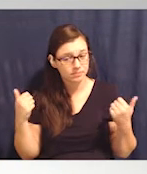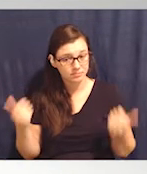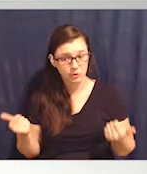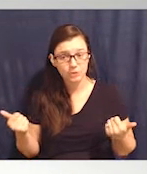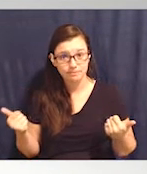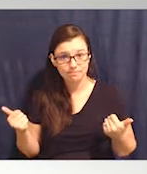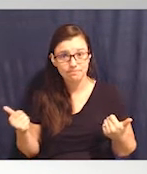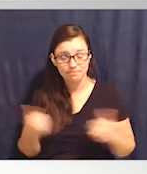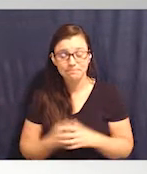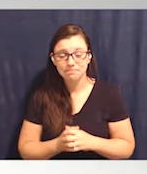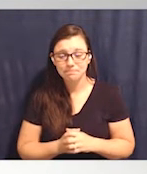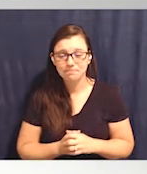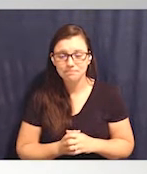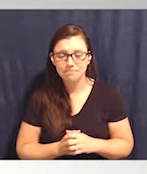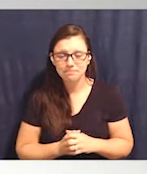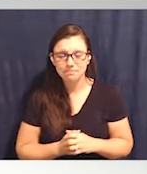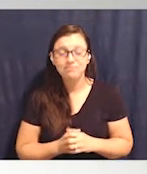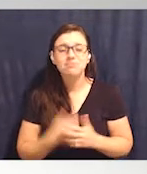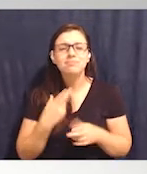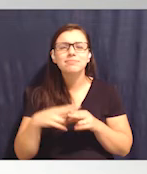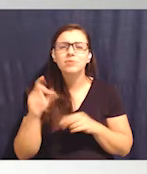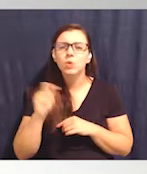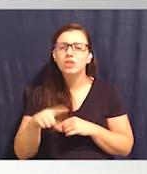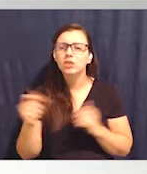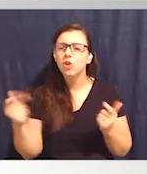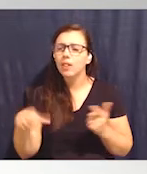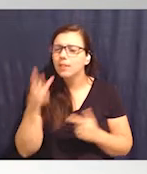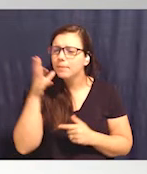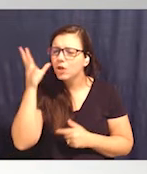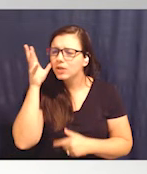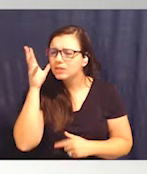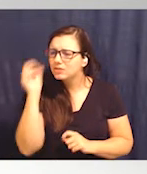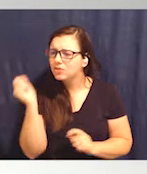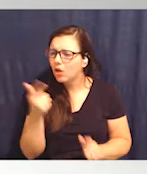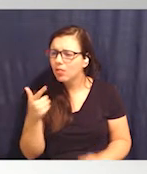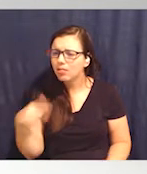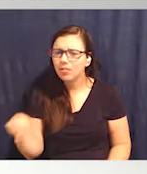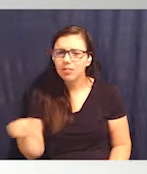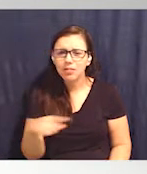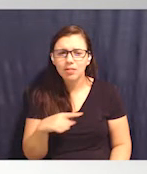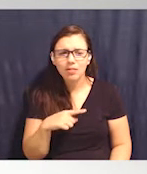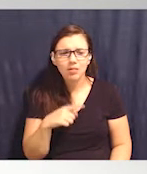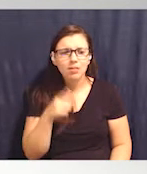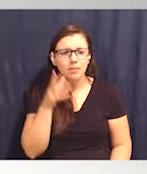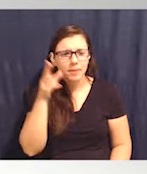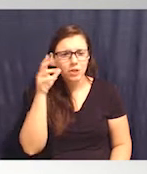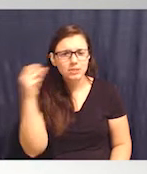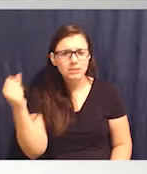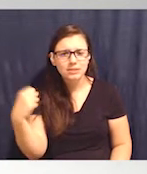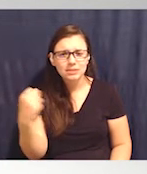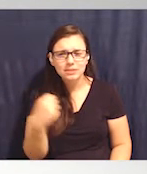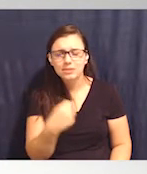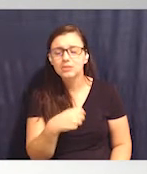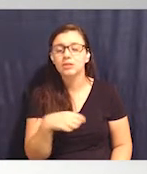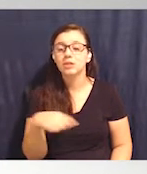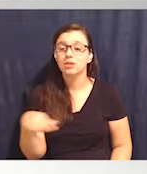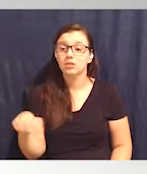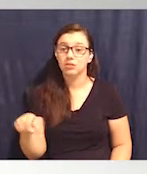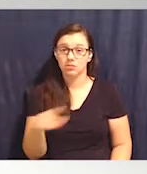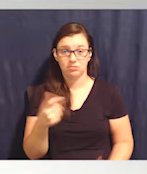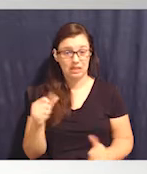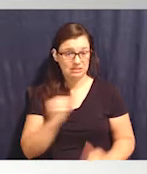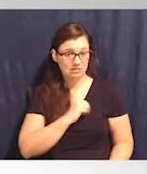Okay, quick questions. Everybody here parents? Are y'all parents? Yes? What about any staff, professional staff?